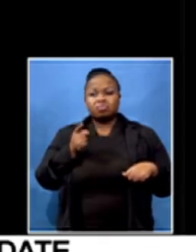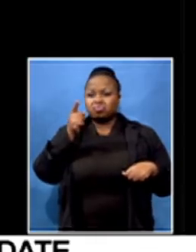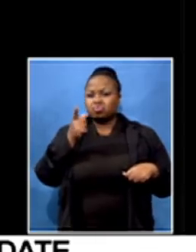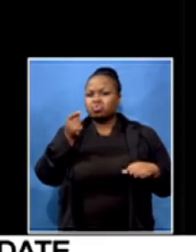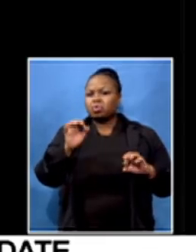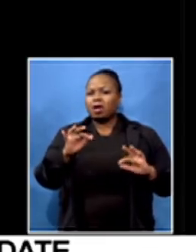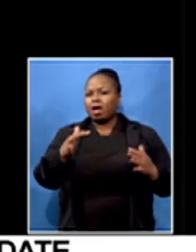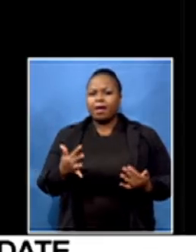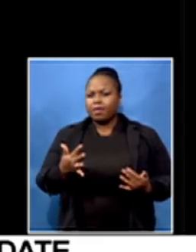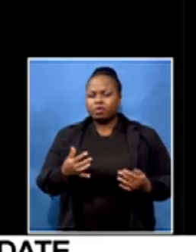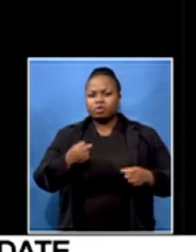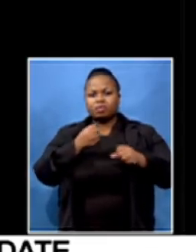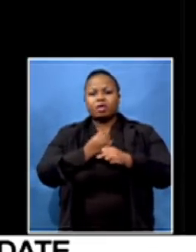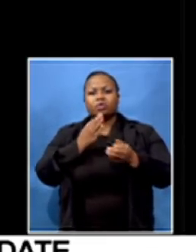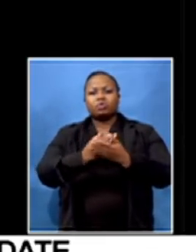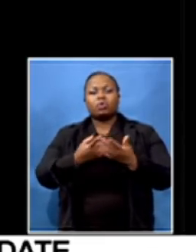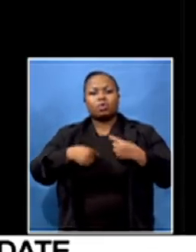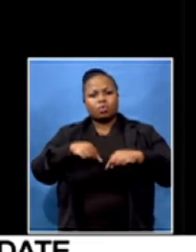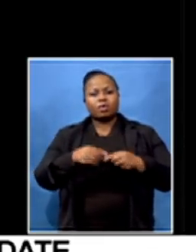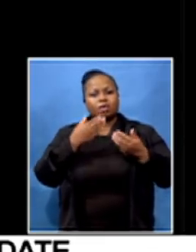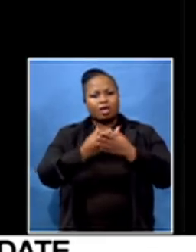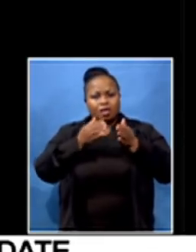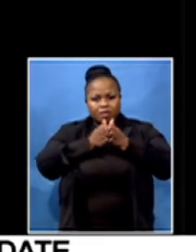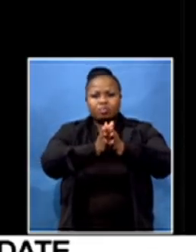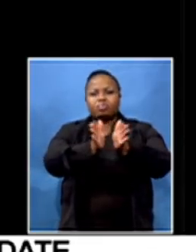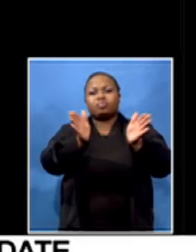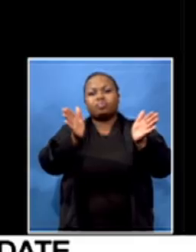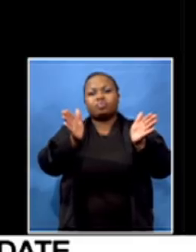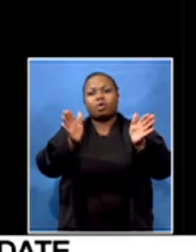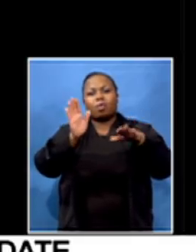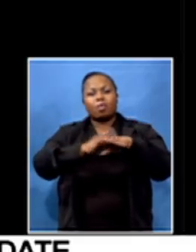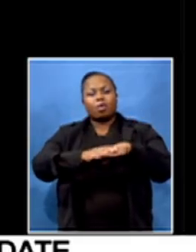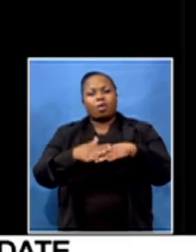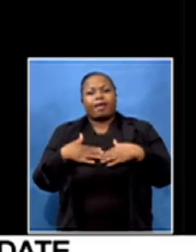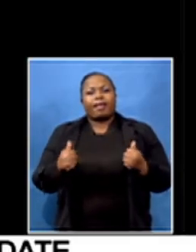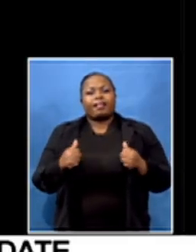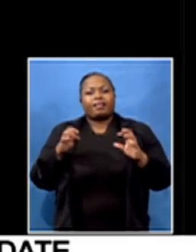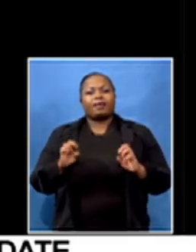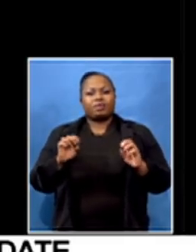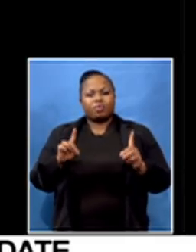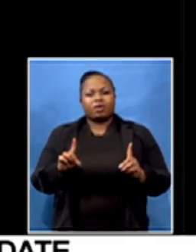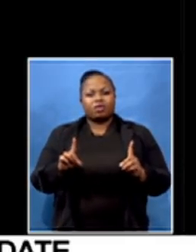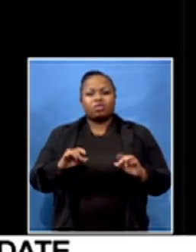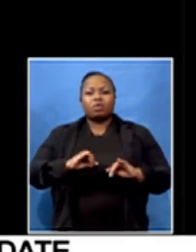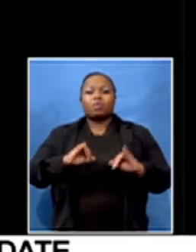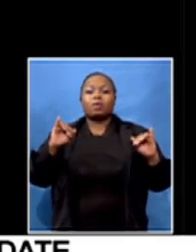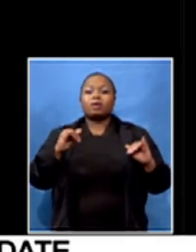to ensure that we broaden health education, especially to the poor